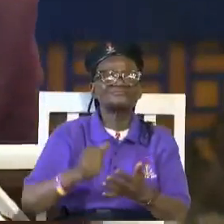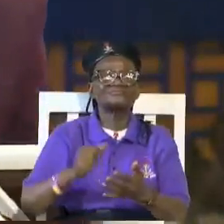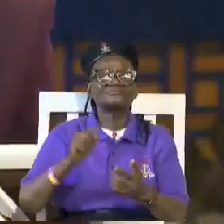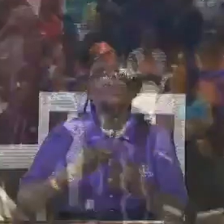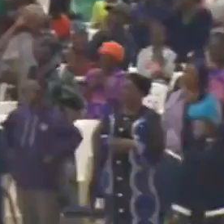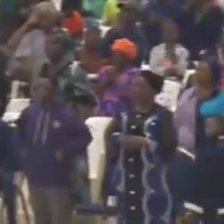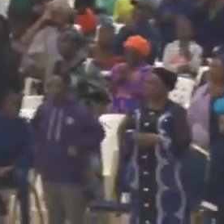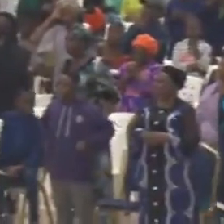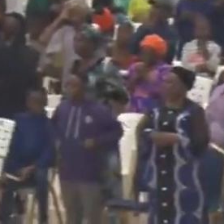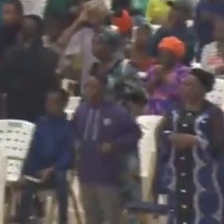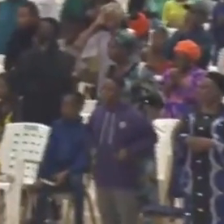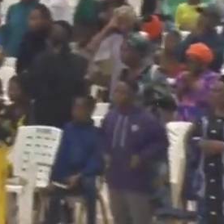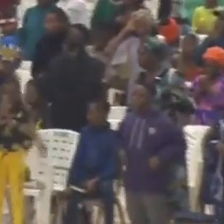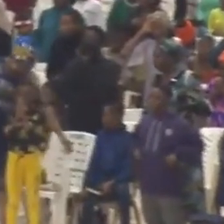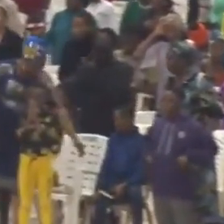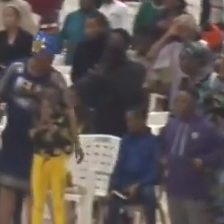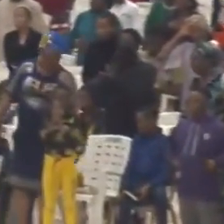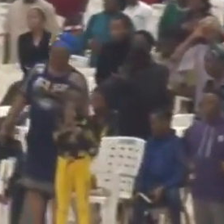Tonight